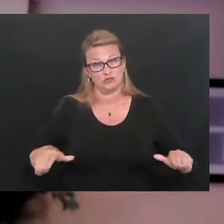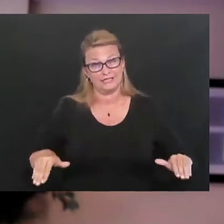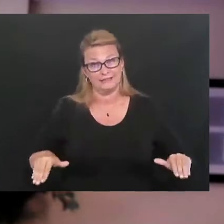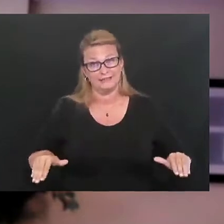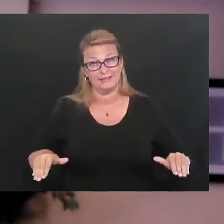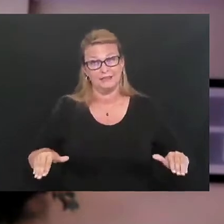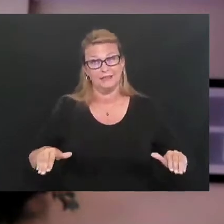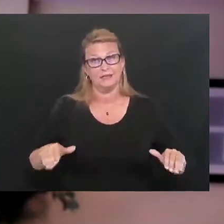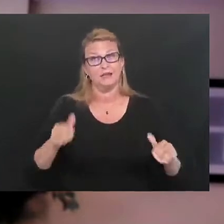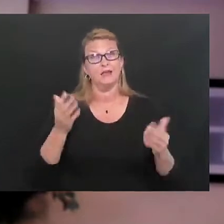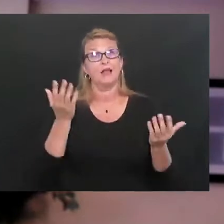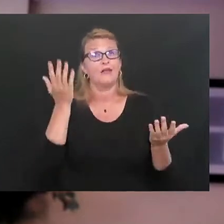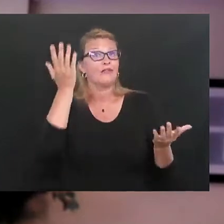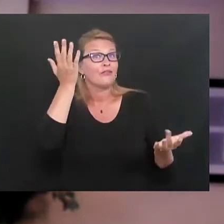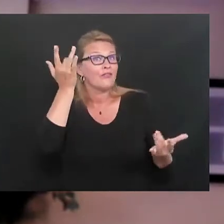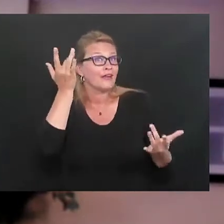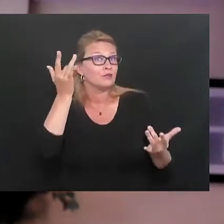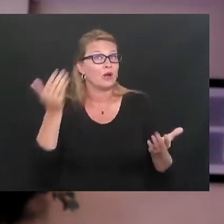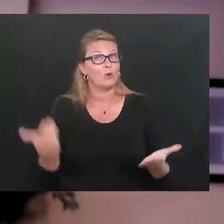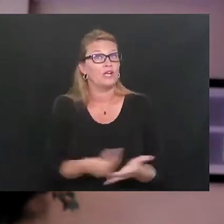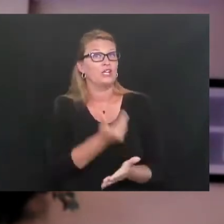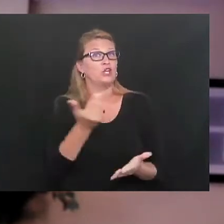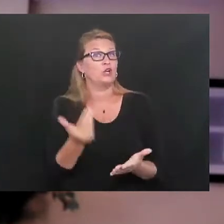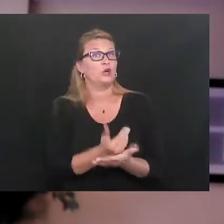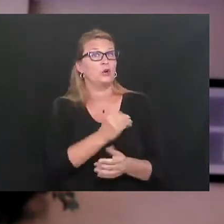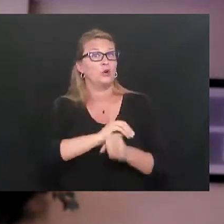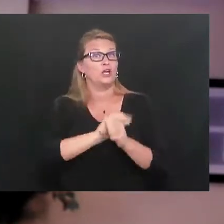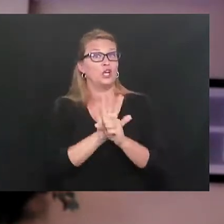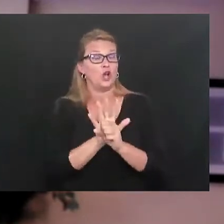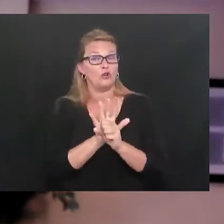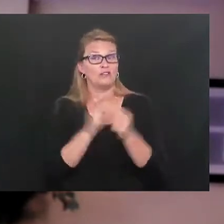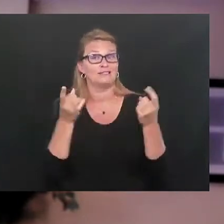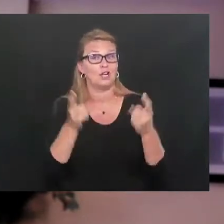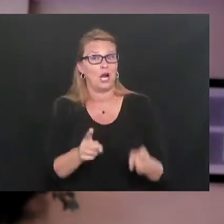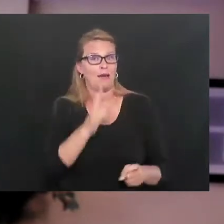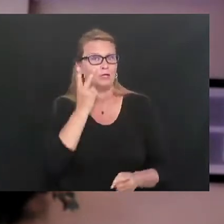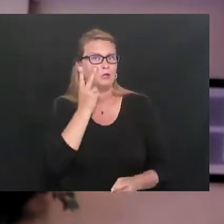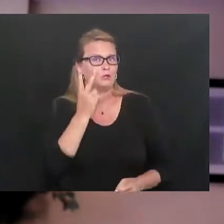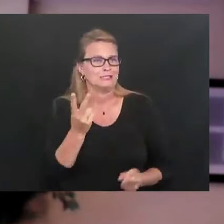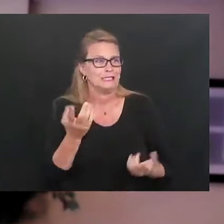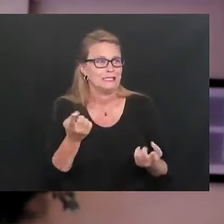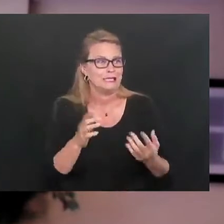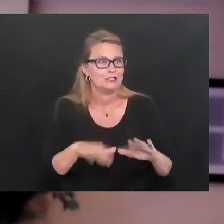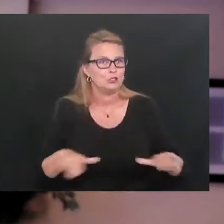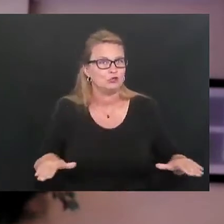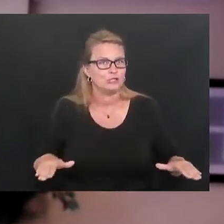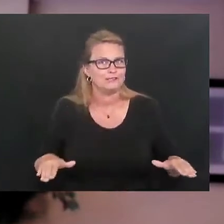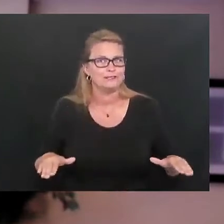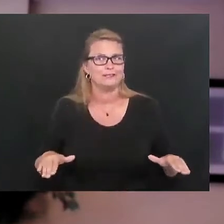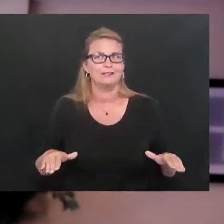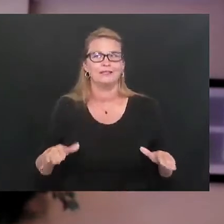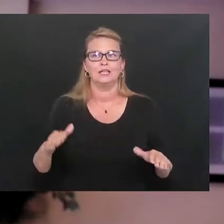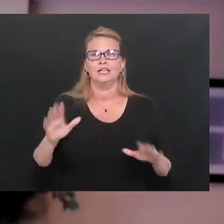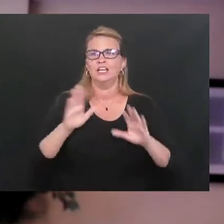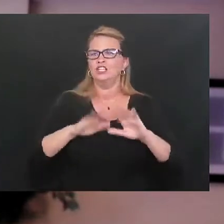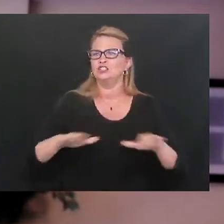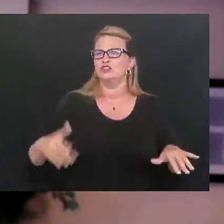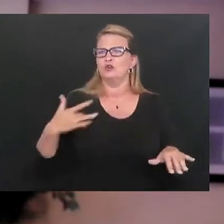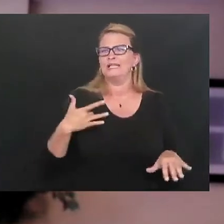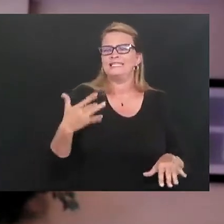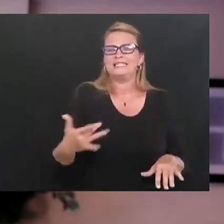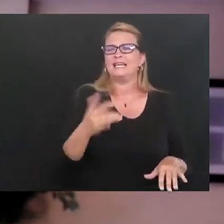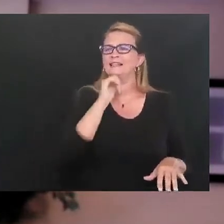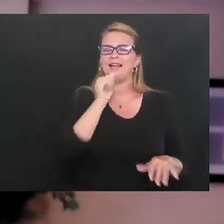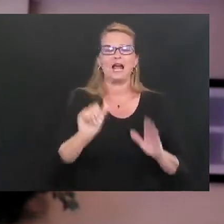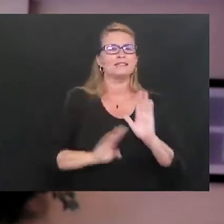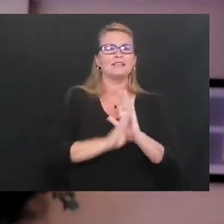that's about a quarter of all new COVID cases are occurring in children. And although children tend not to develop quite